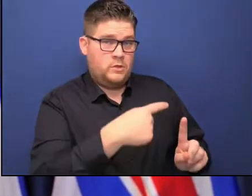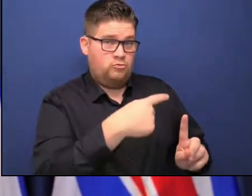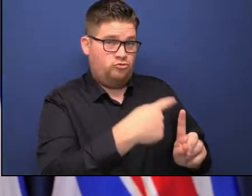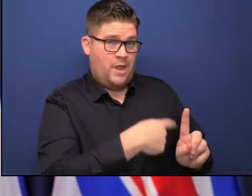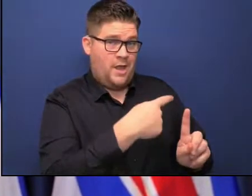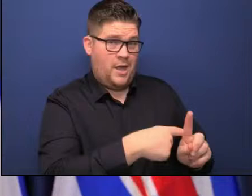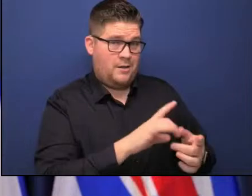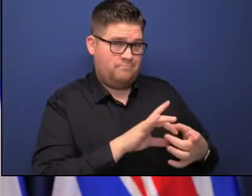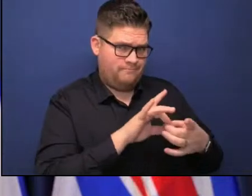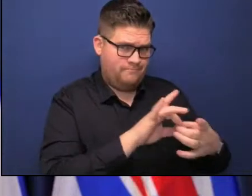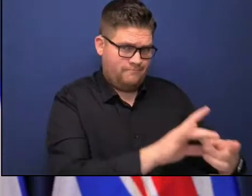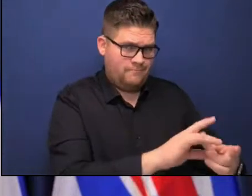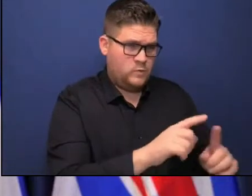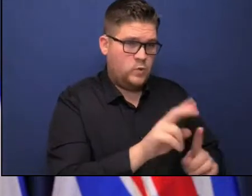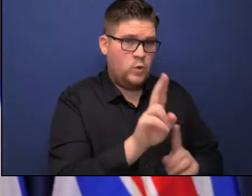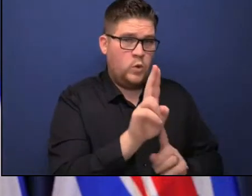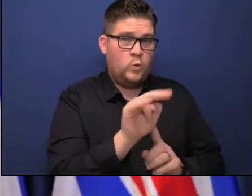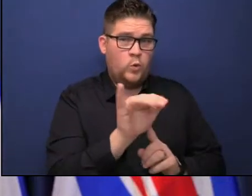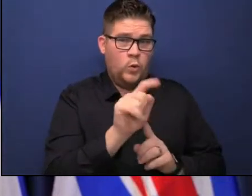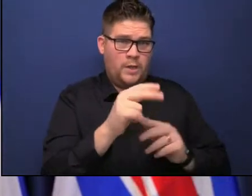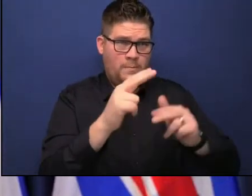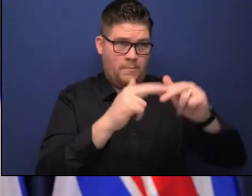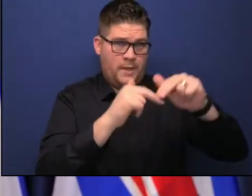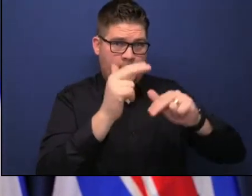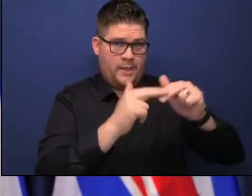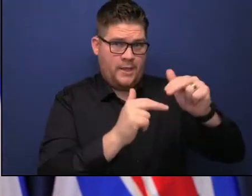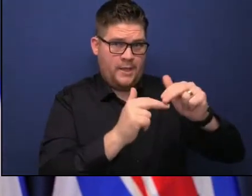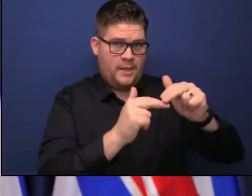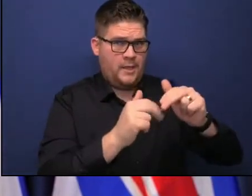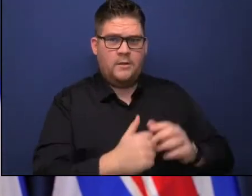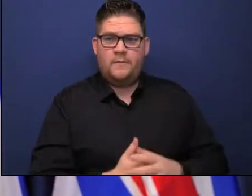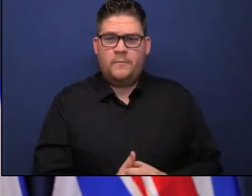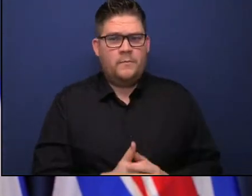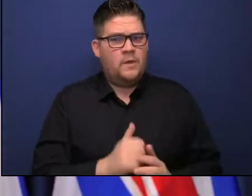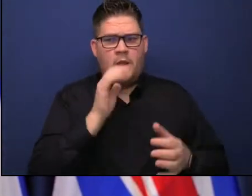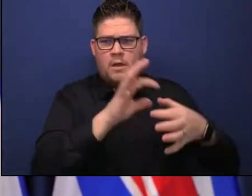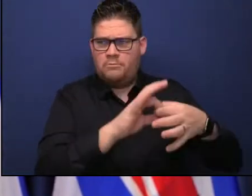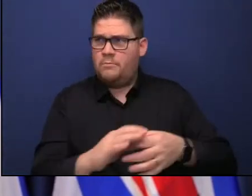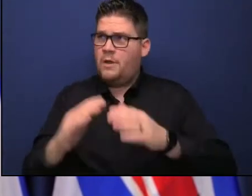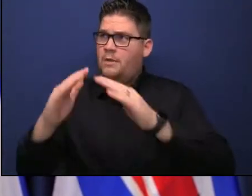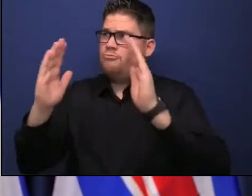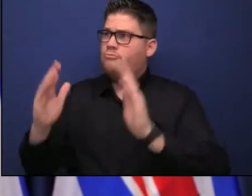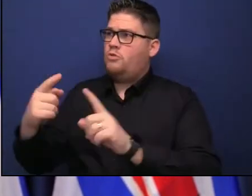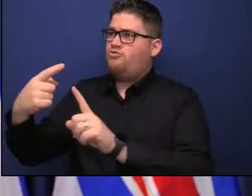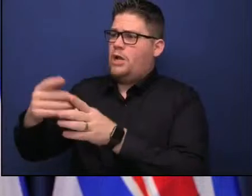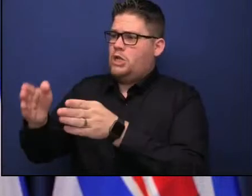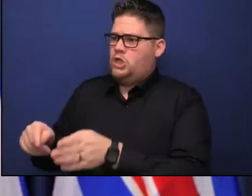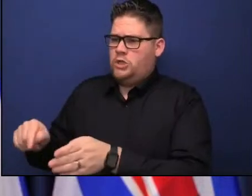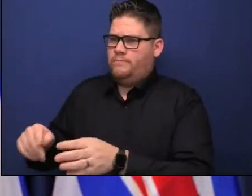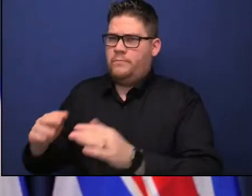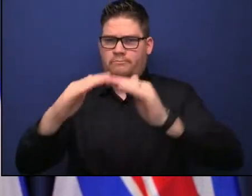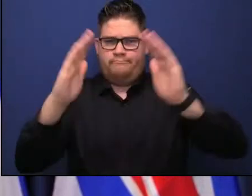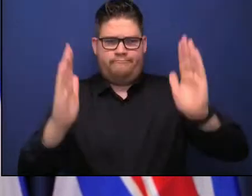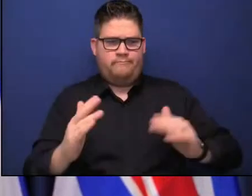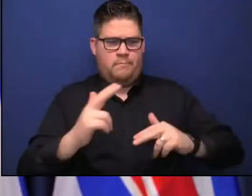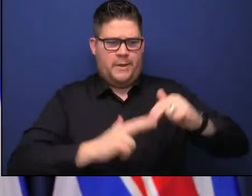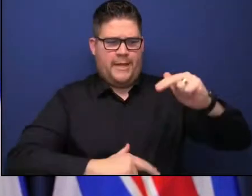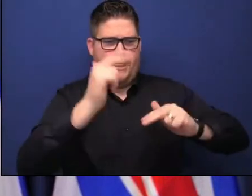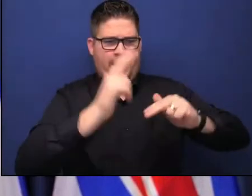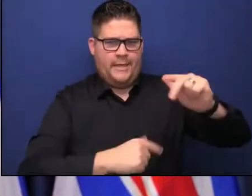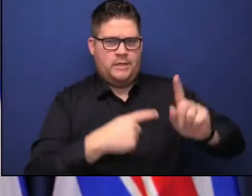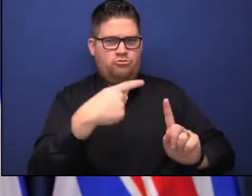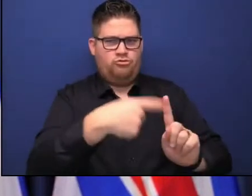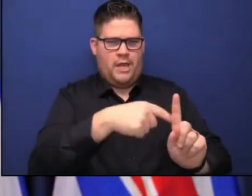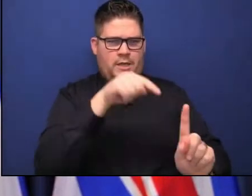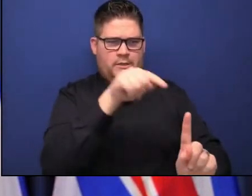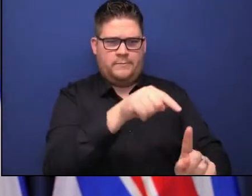that issue. I think what we want to do is make sure that we can have more rental housing in BC, that the rental housing can be maintained in